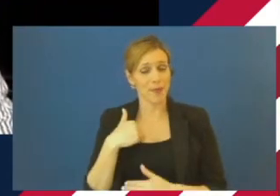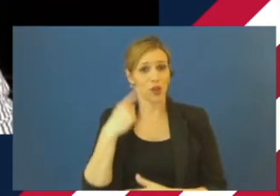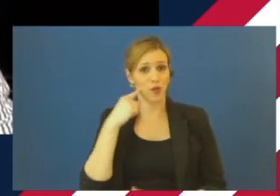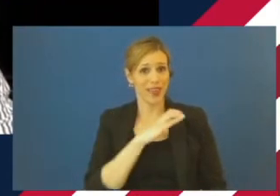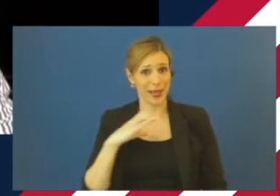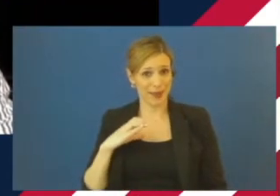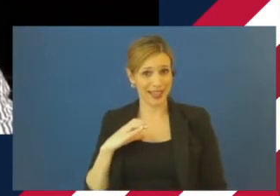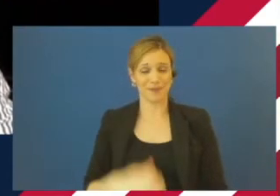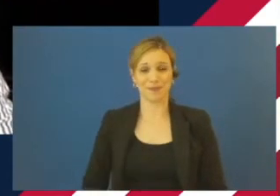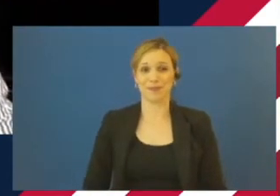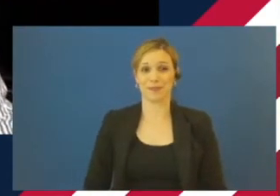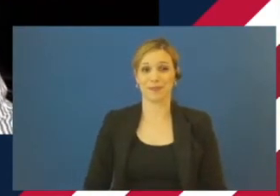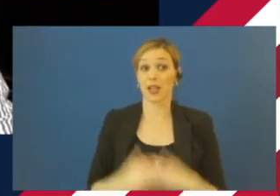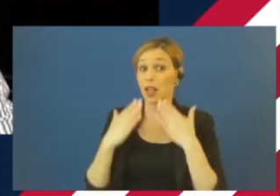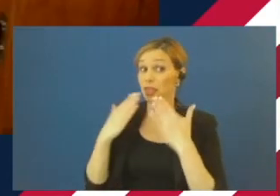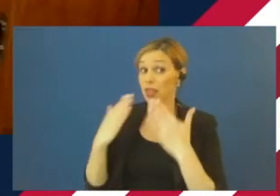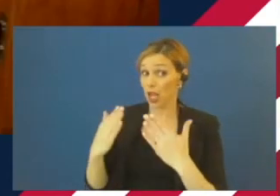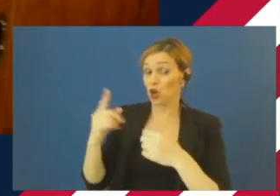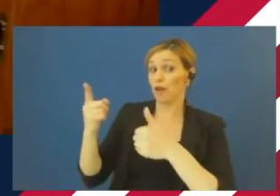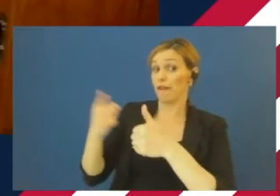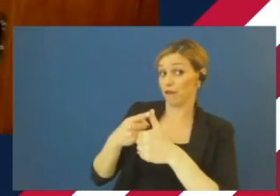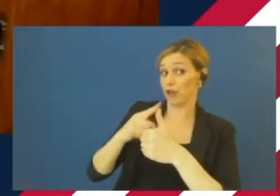question is from President Trumpka.